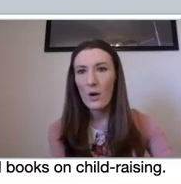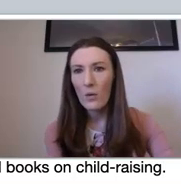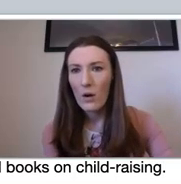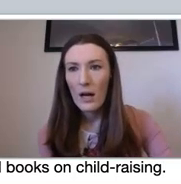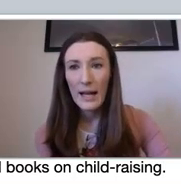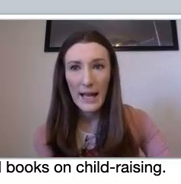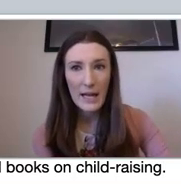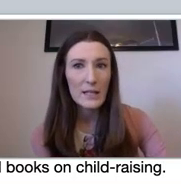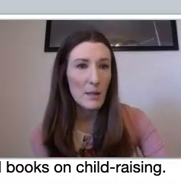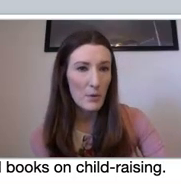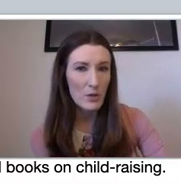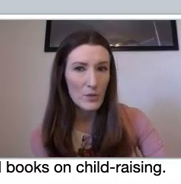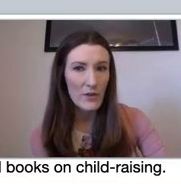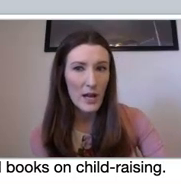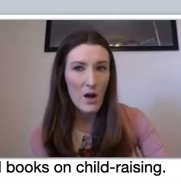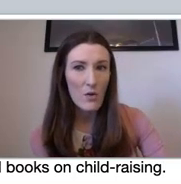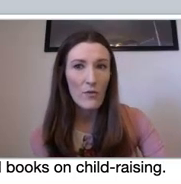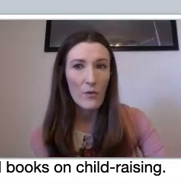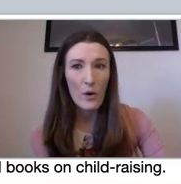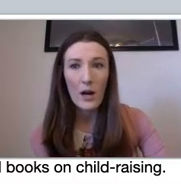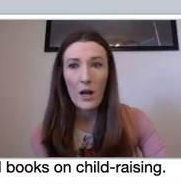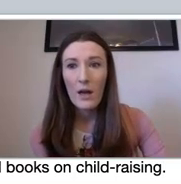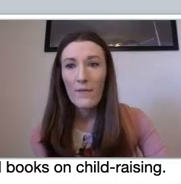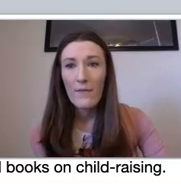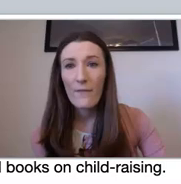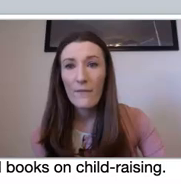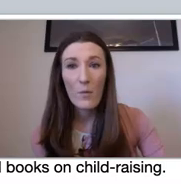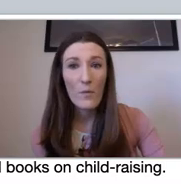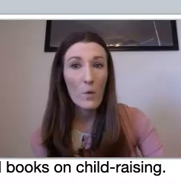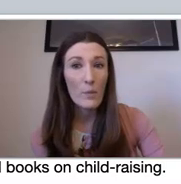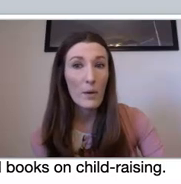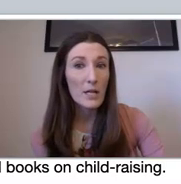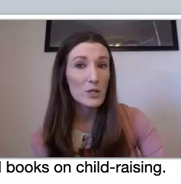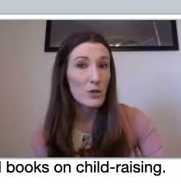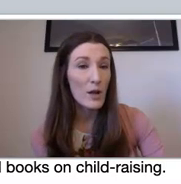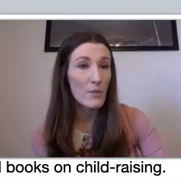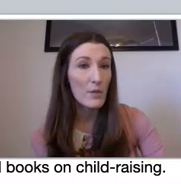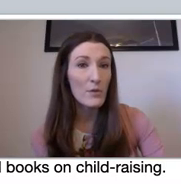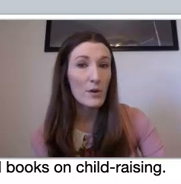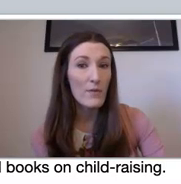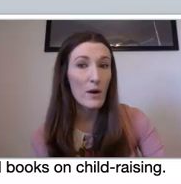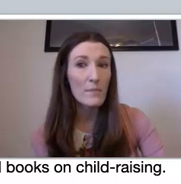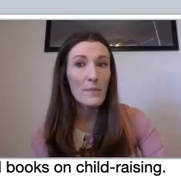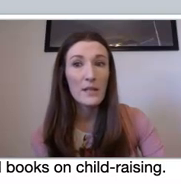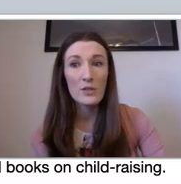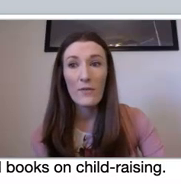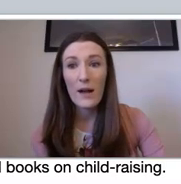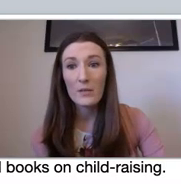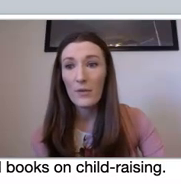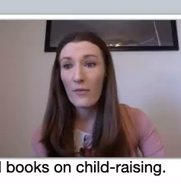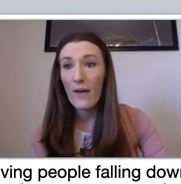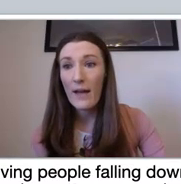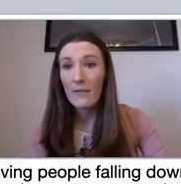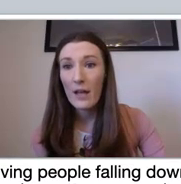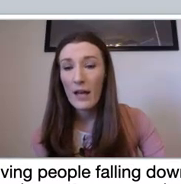Okay, so again, separate YouTube video for workbook page 33 through 34. These are